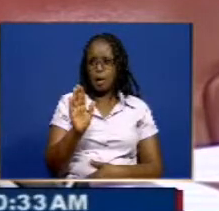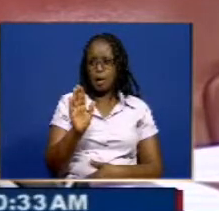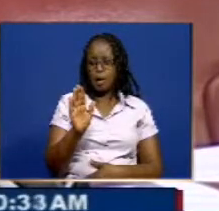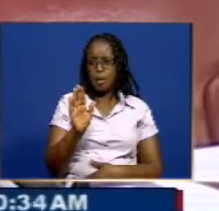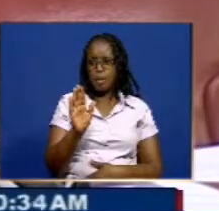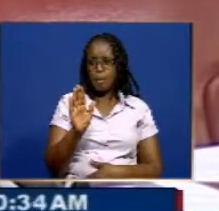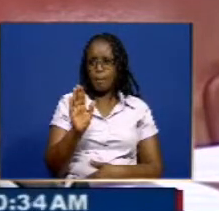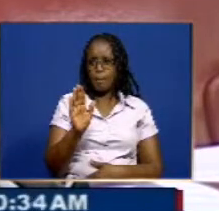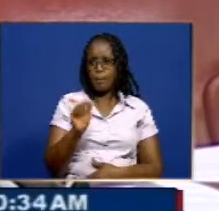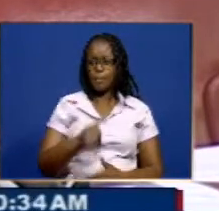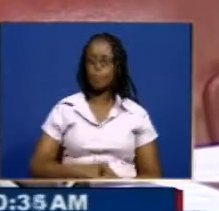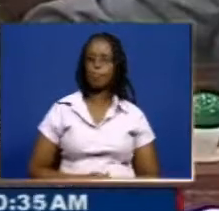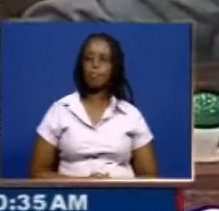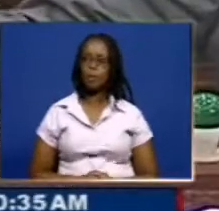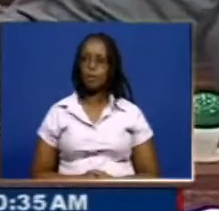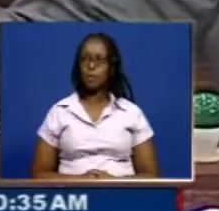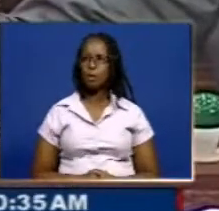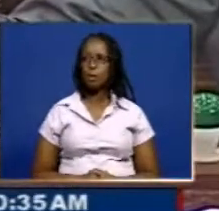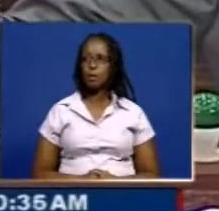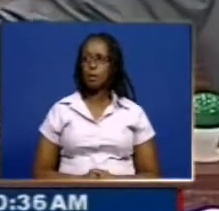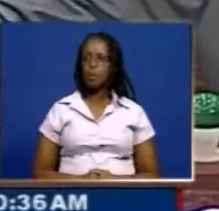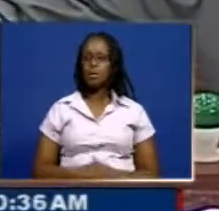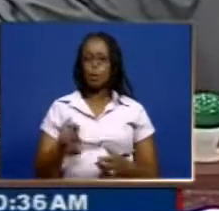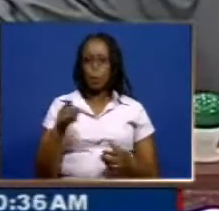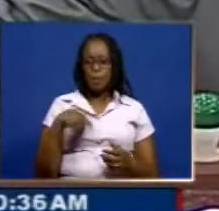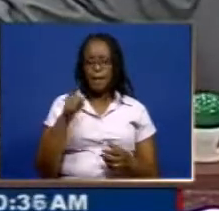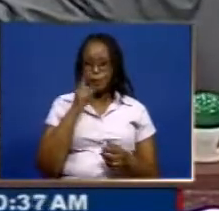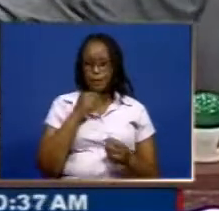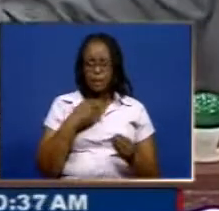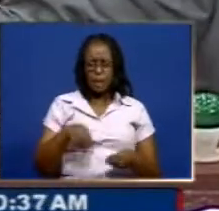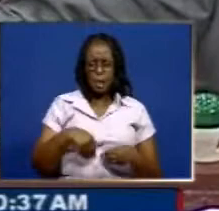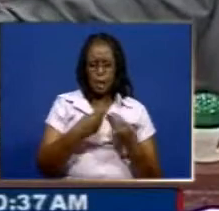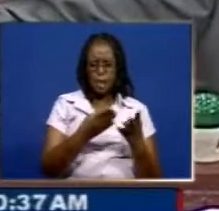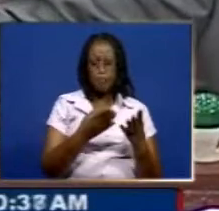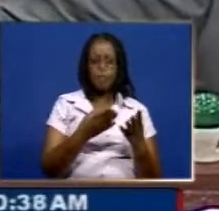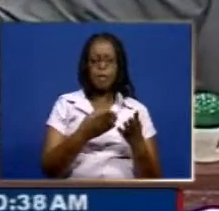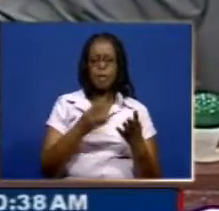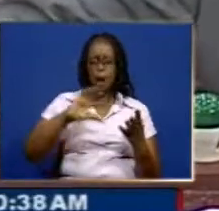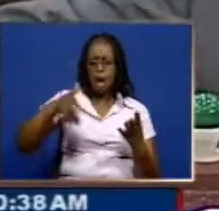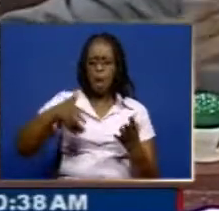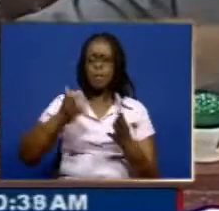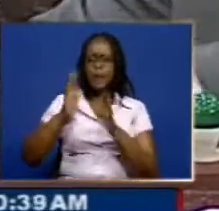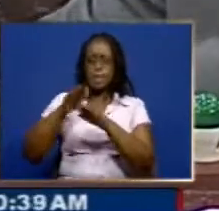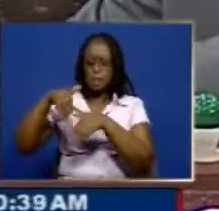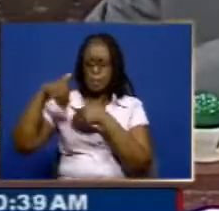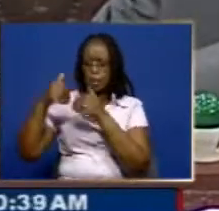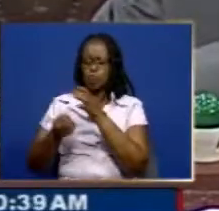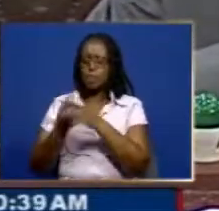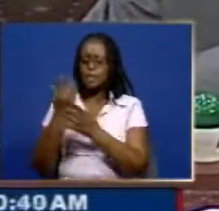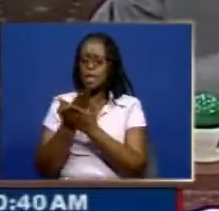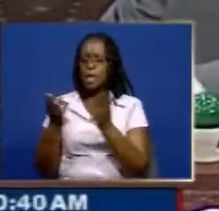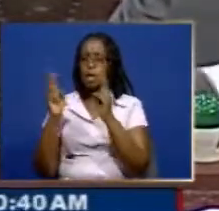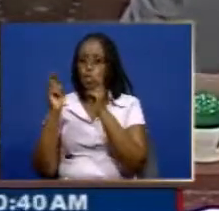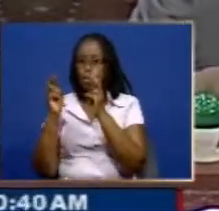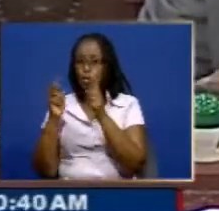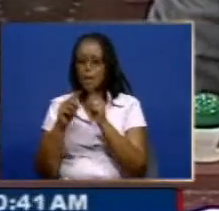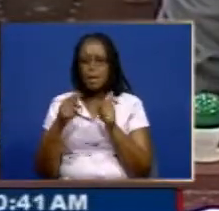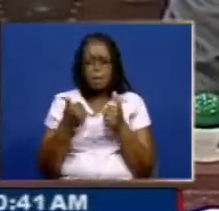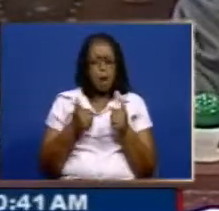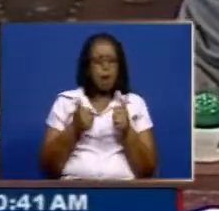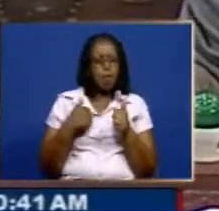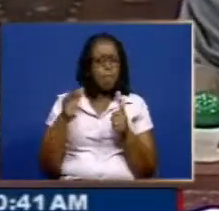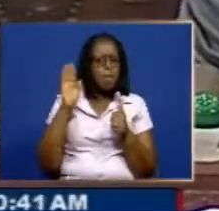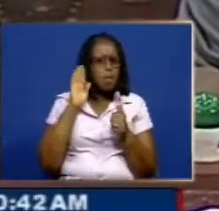You know, we gave a chance to the county assembly to raise any preliminary issue, and I've not had any request on the issue